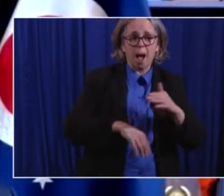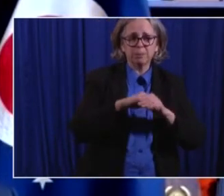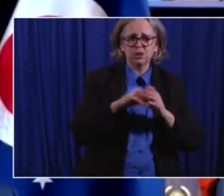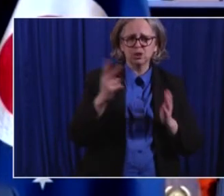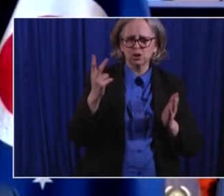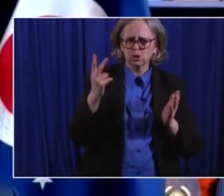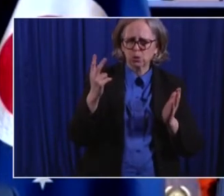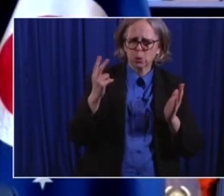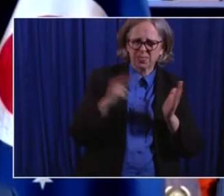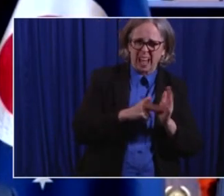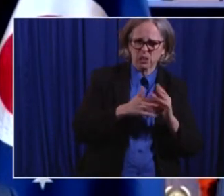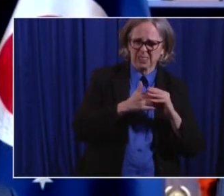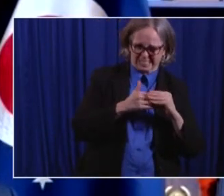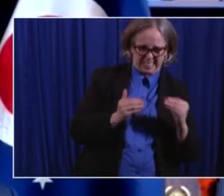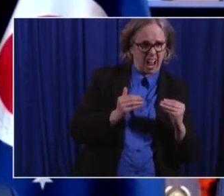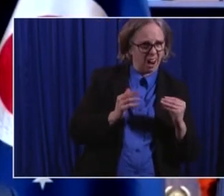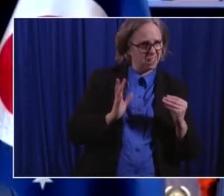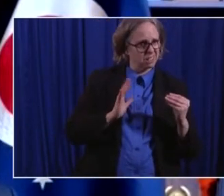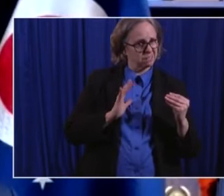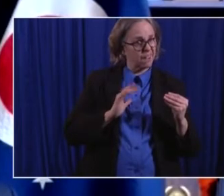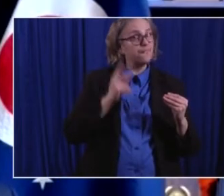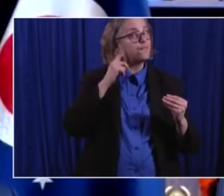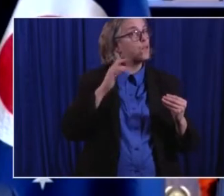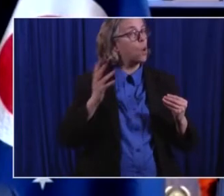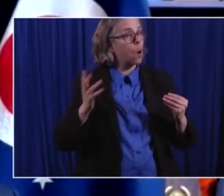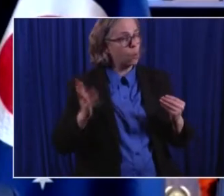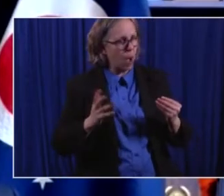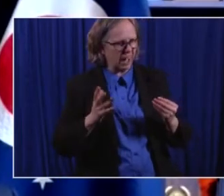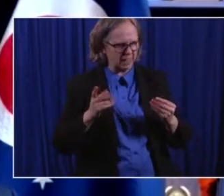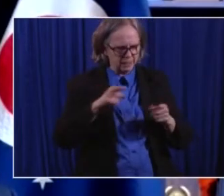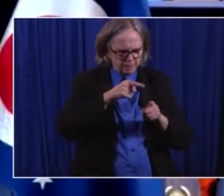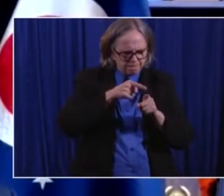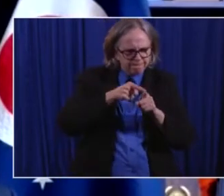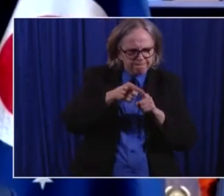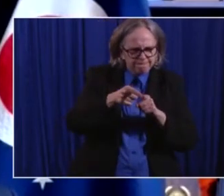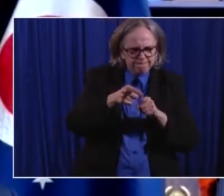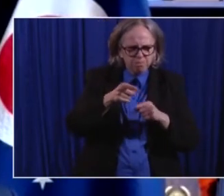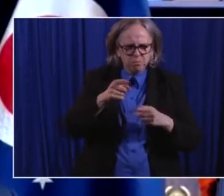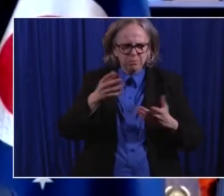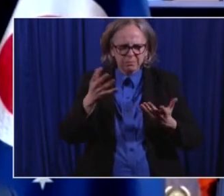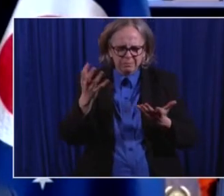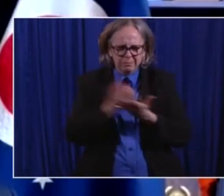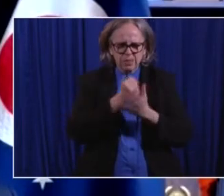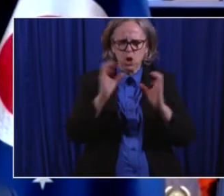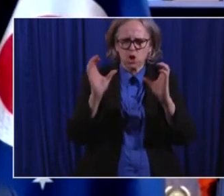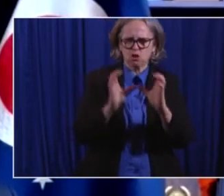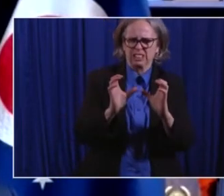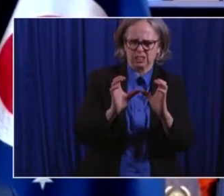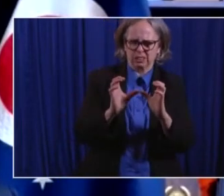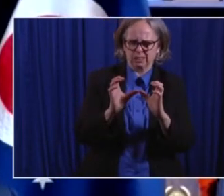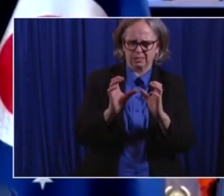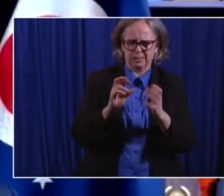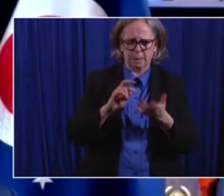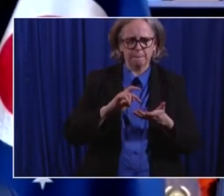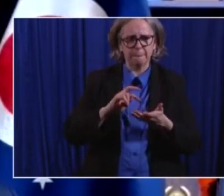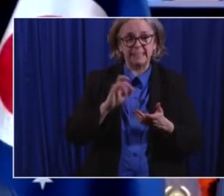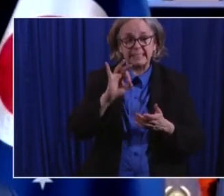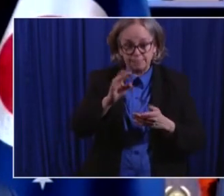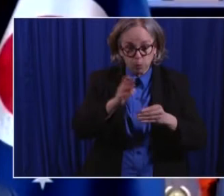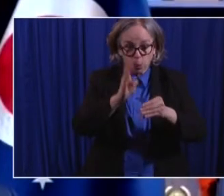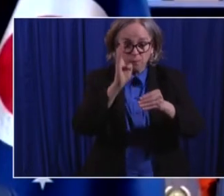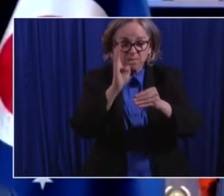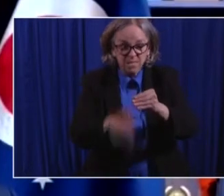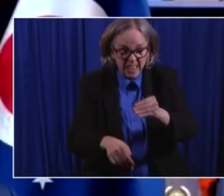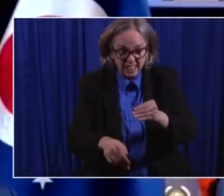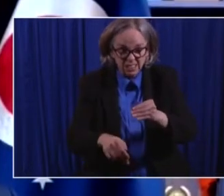a industry recognized credential that we will pay for upon completion. The courtesy of the taxpayers of the